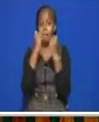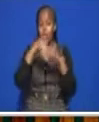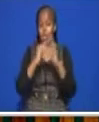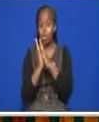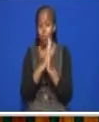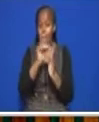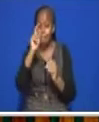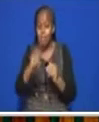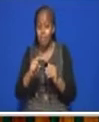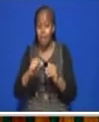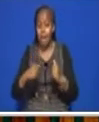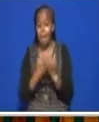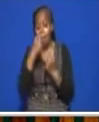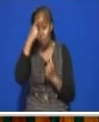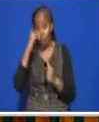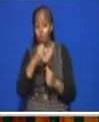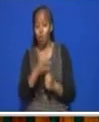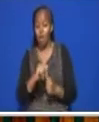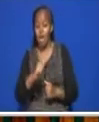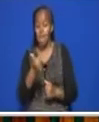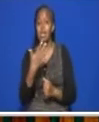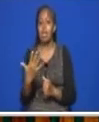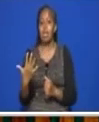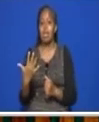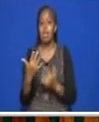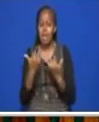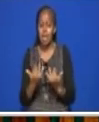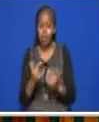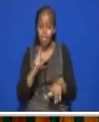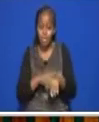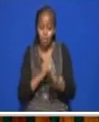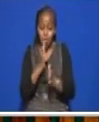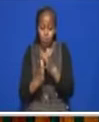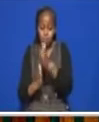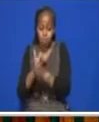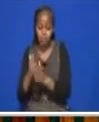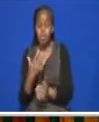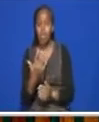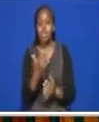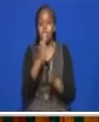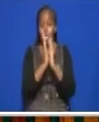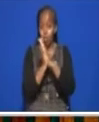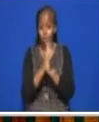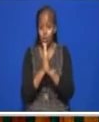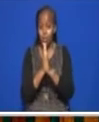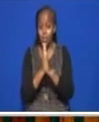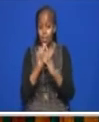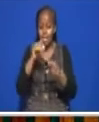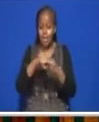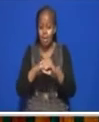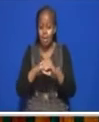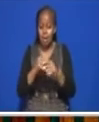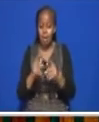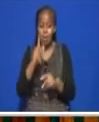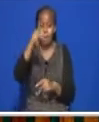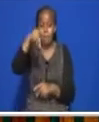another thing. And you arrange these events within a period of time